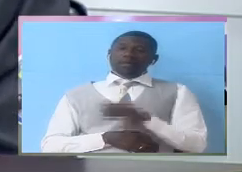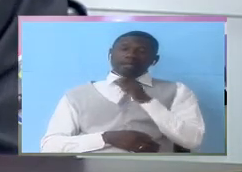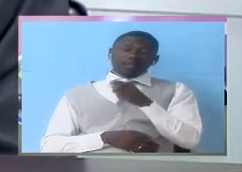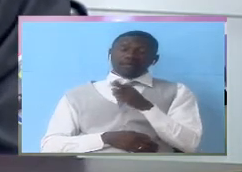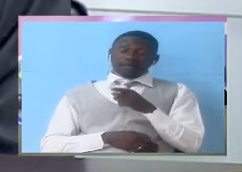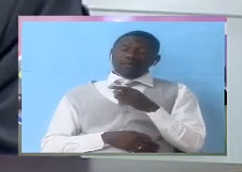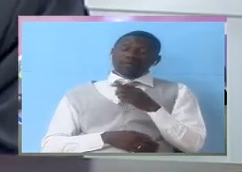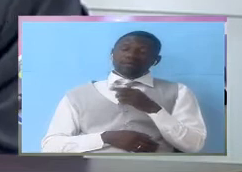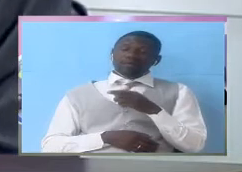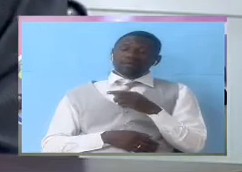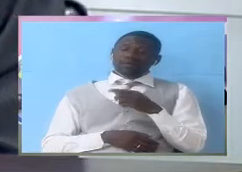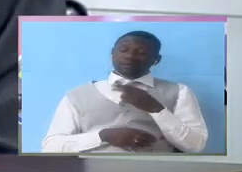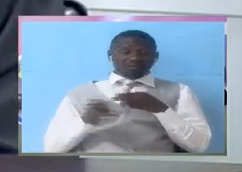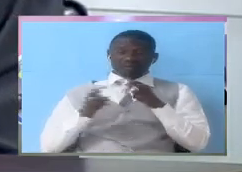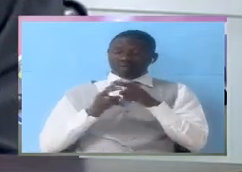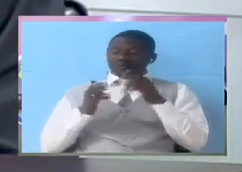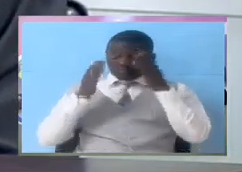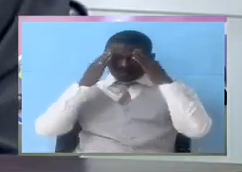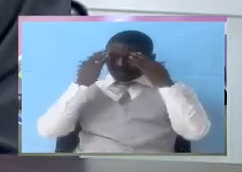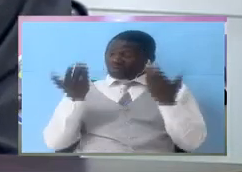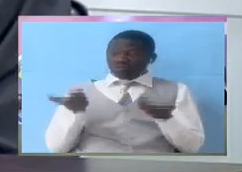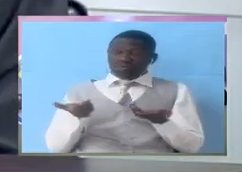intelligence report, and I gave.